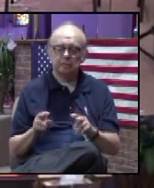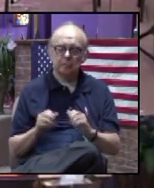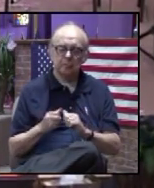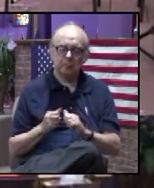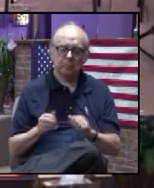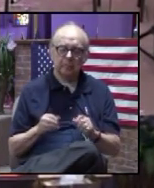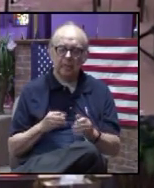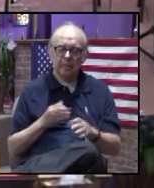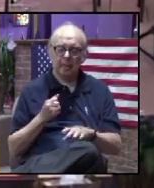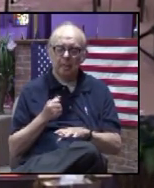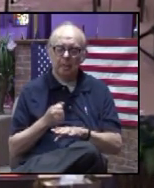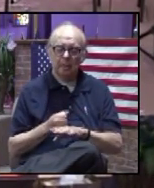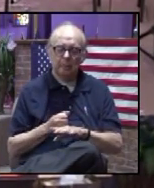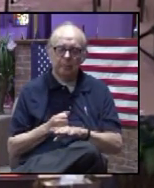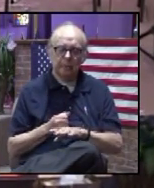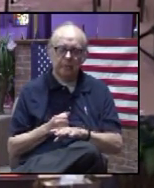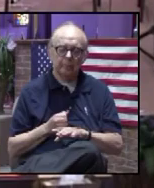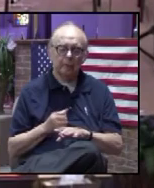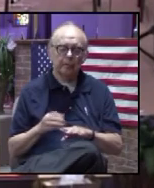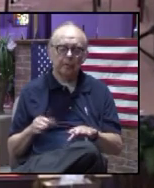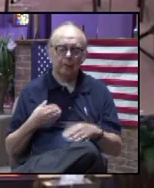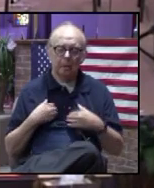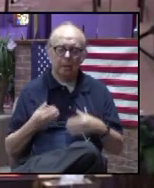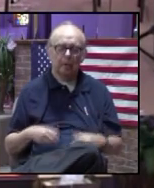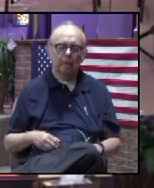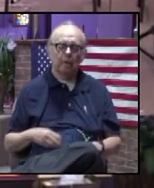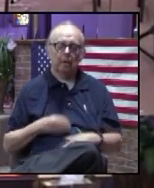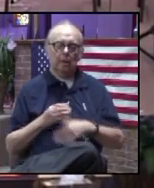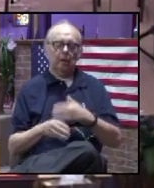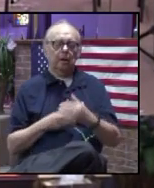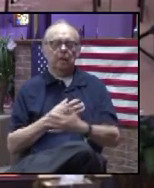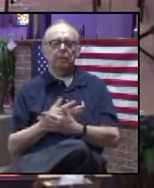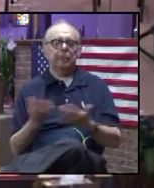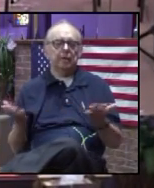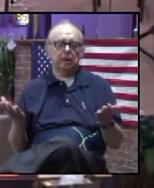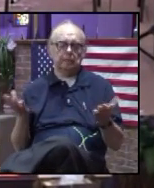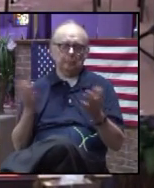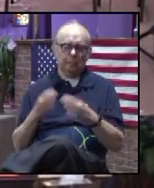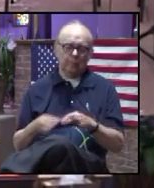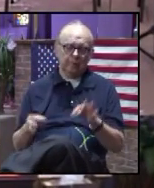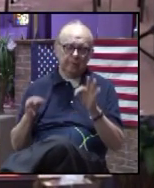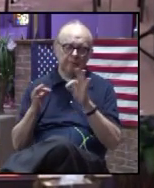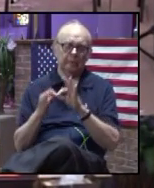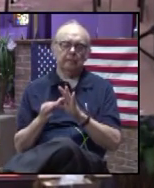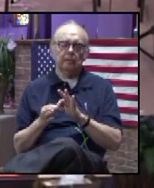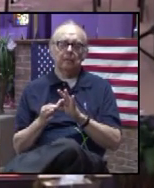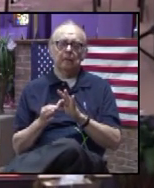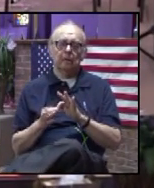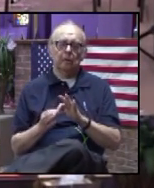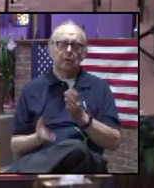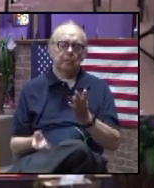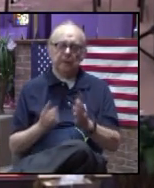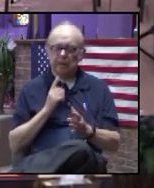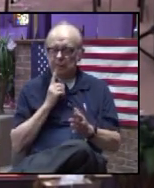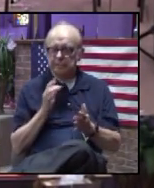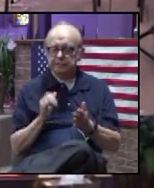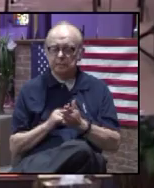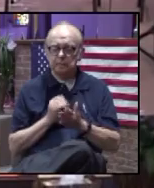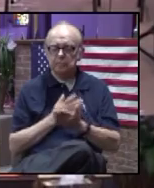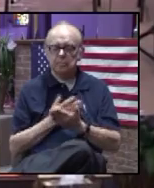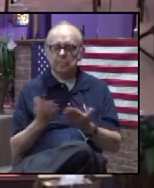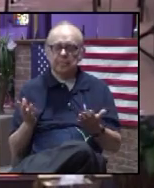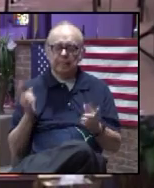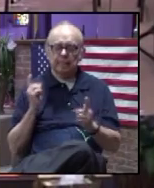had prepared the body and wrapped him in everything else, making sure that everything